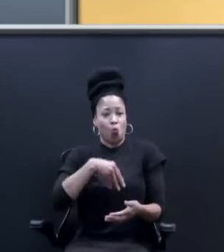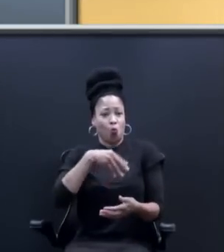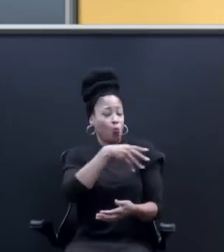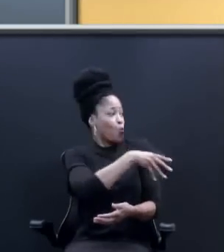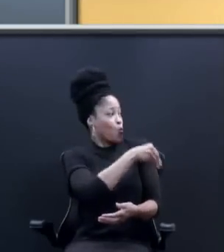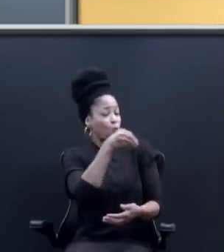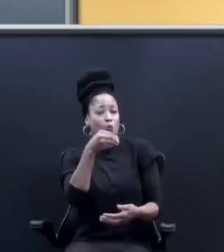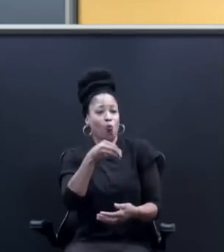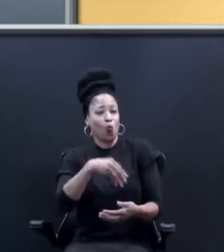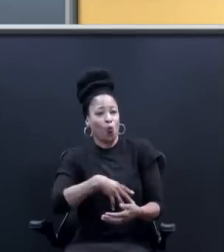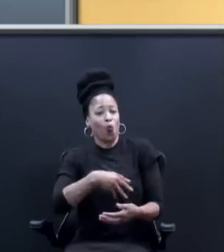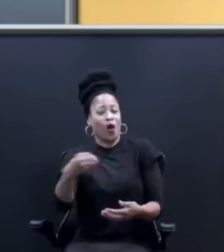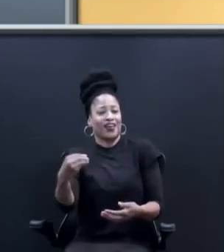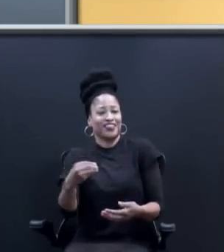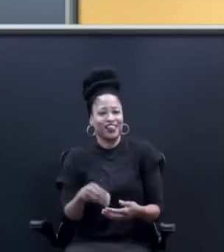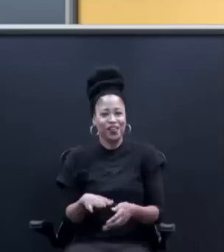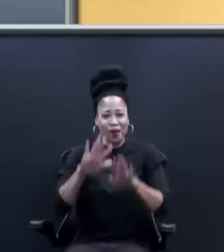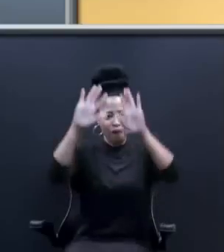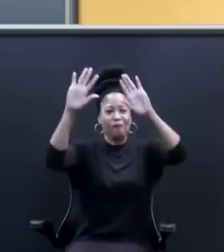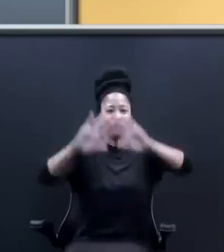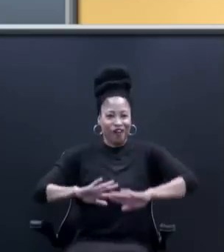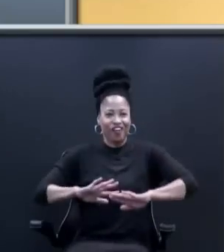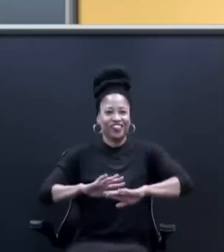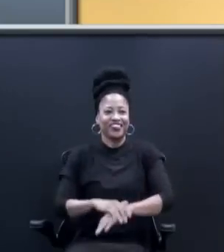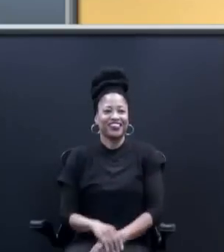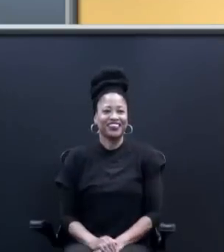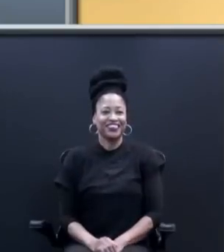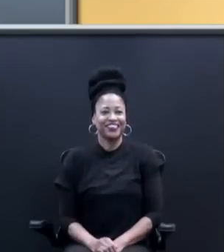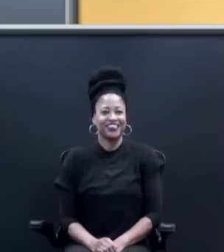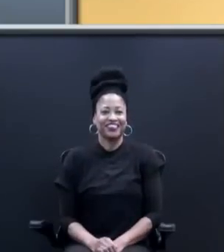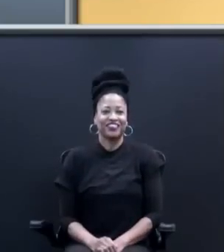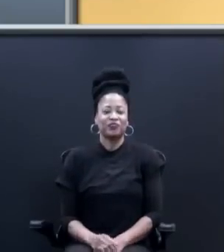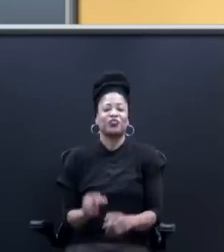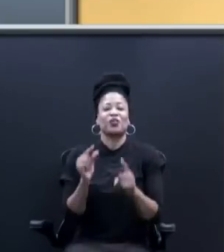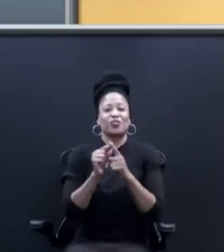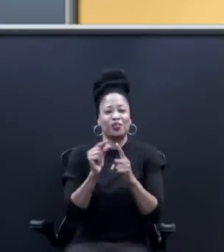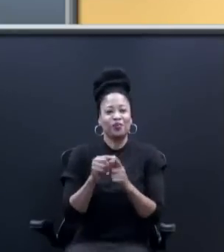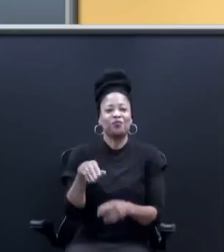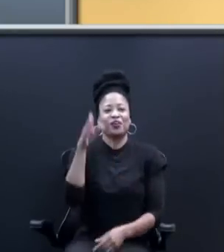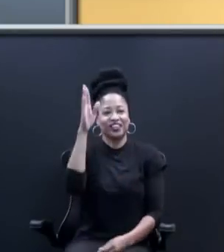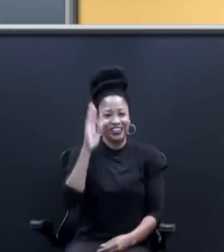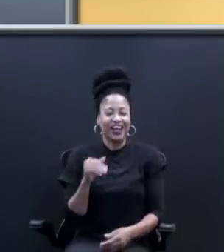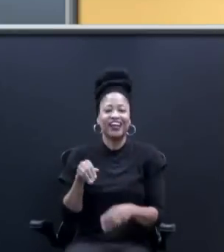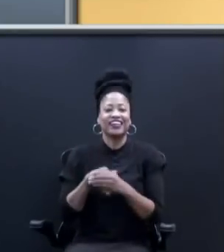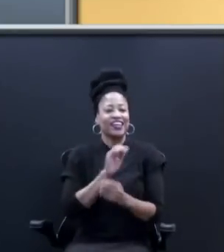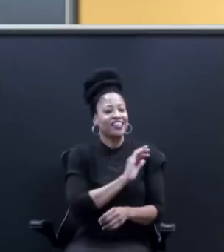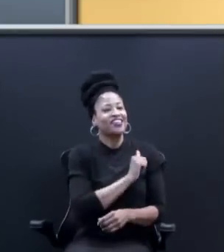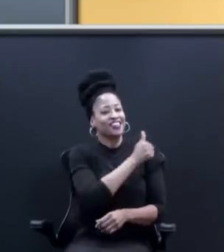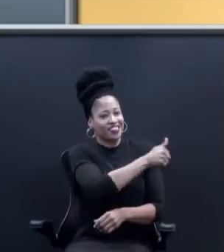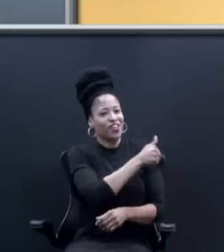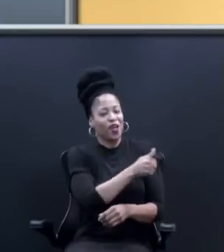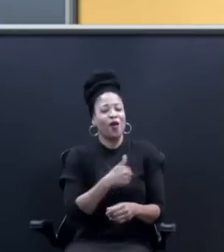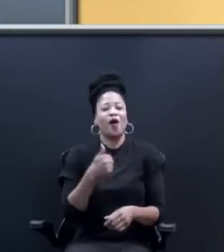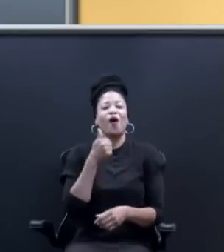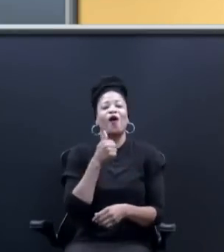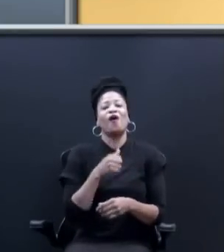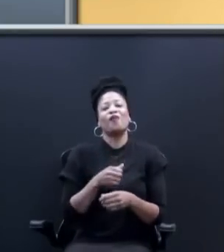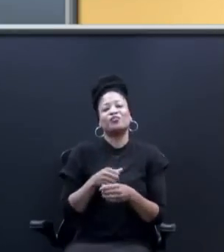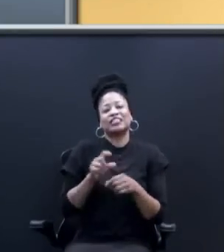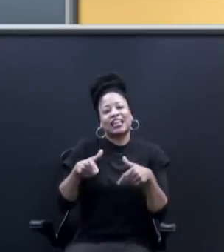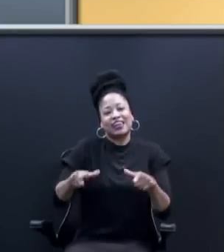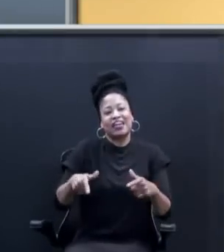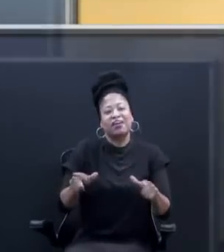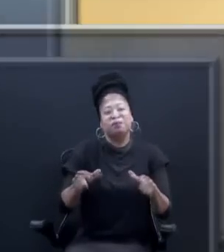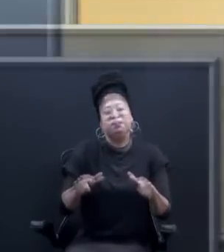devout men. And they said they heard them speak the word of God in their own language. What verse? We have verse 7. Go ahead. And they were